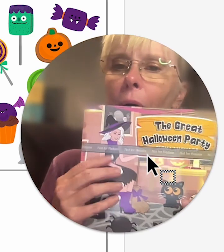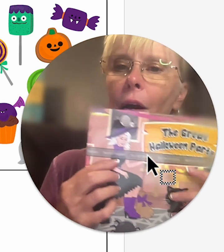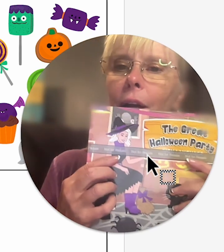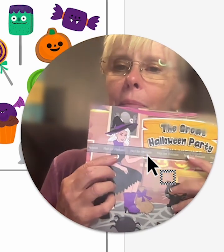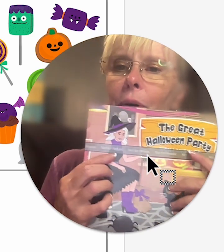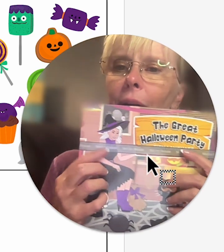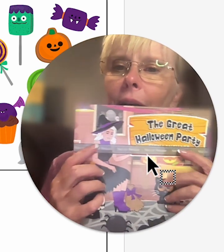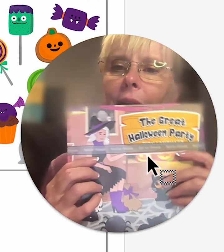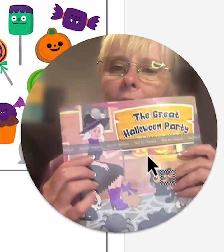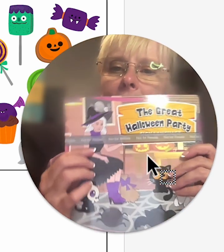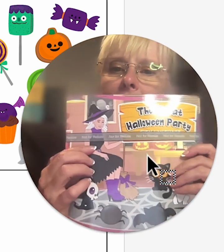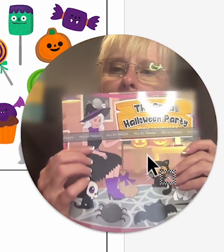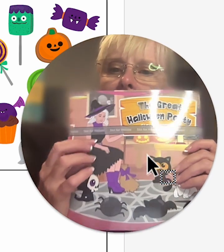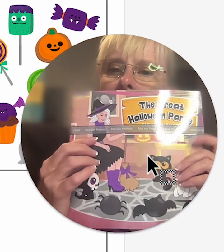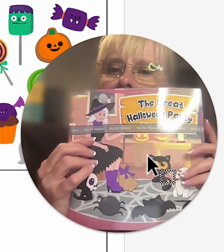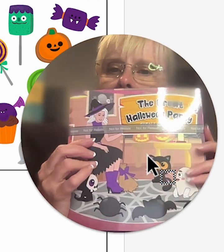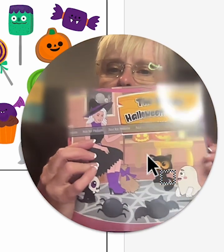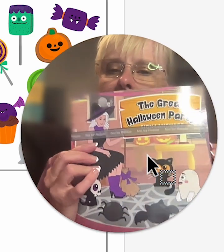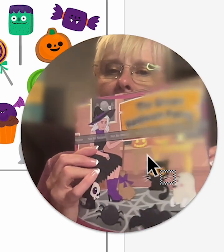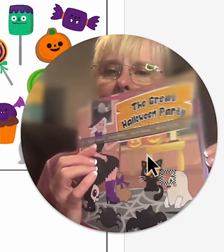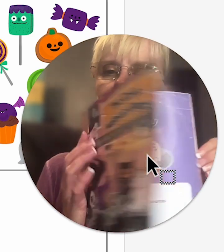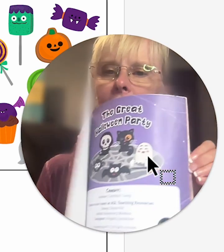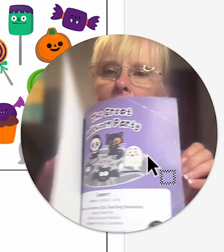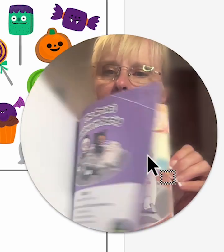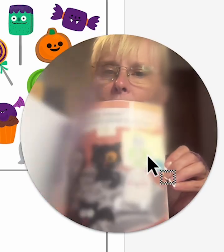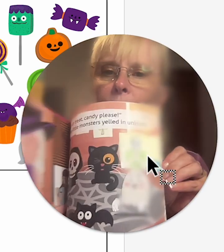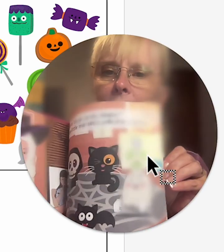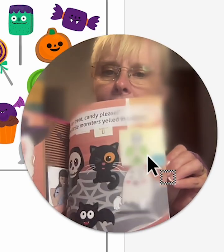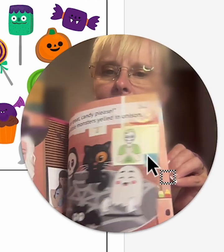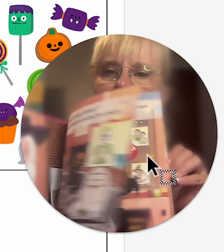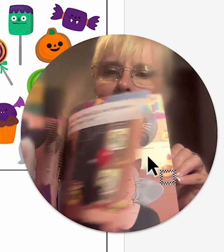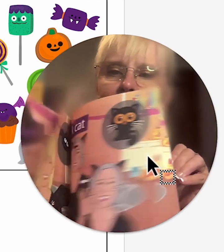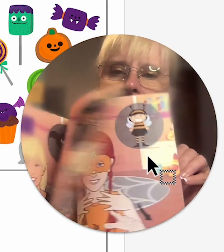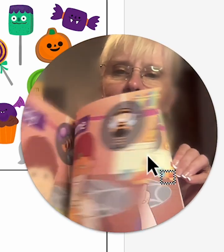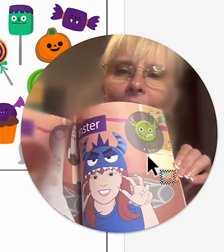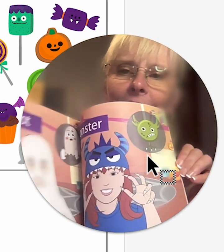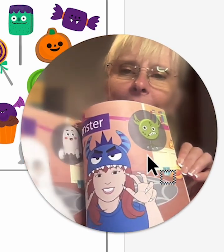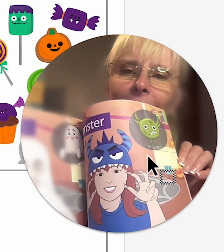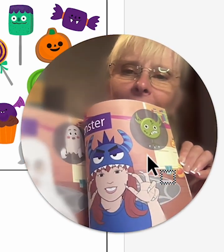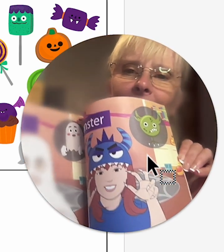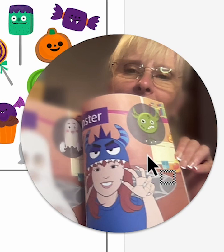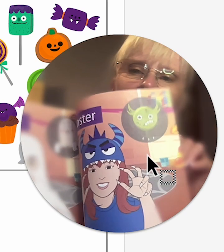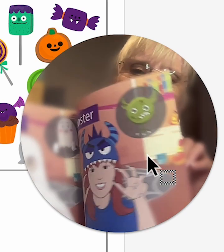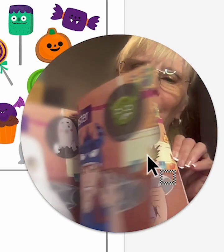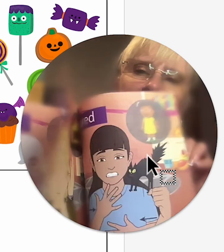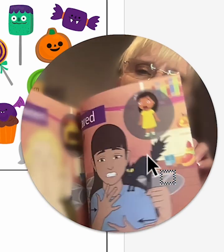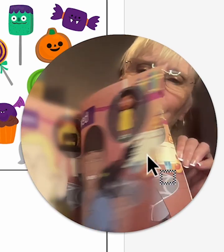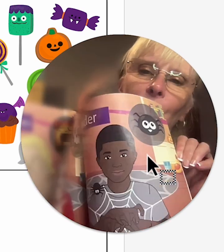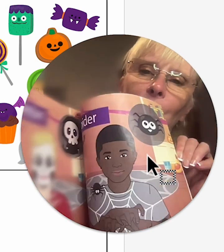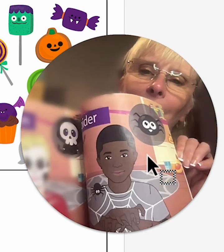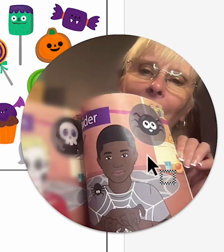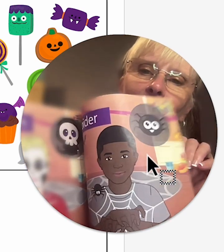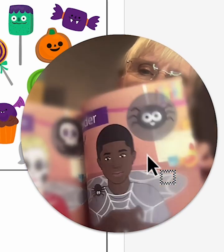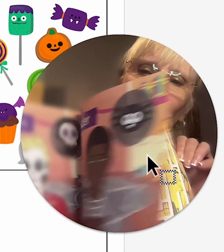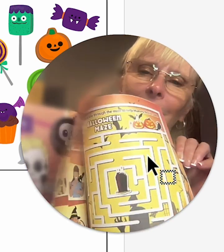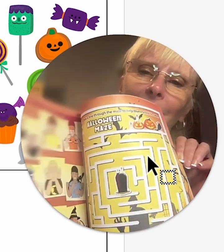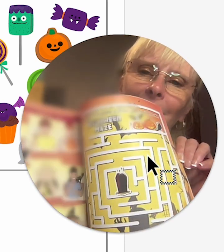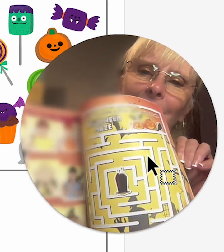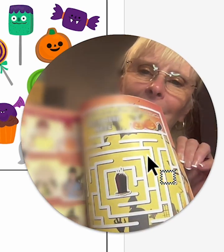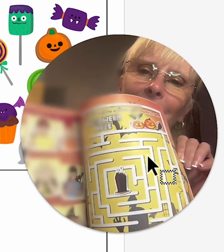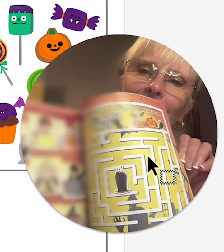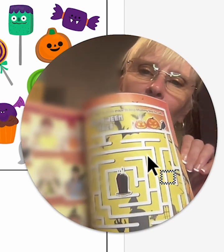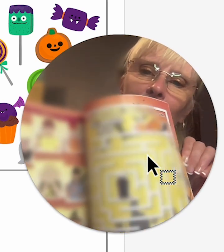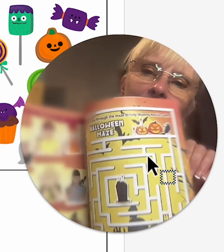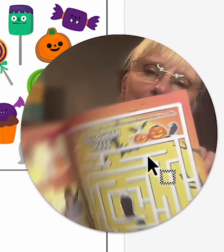is the party book. Okay, really fun stuff in here for the